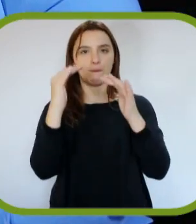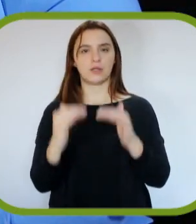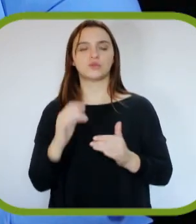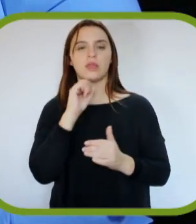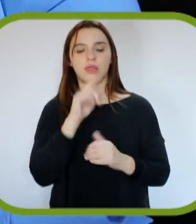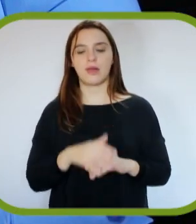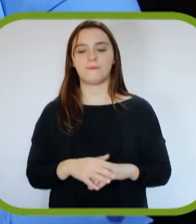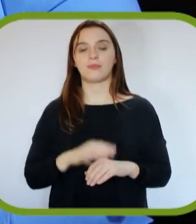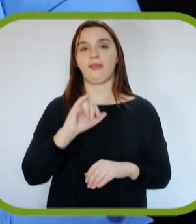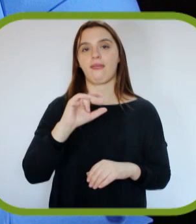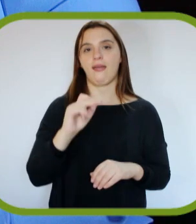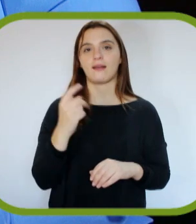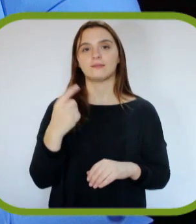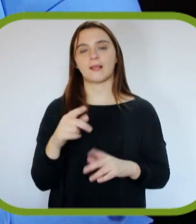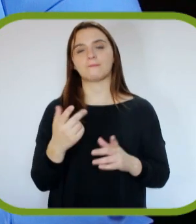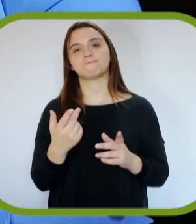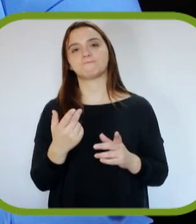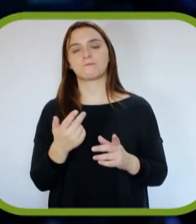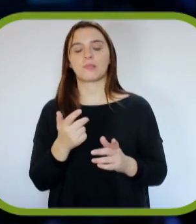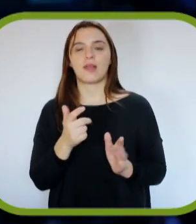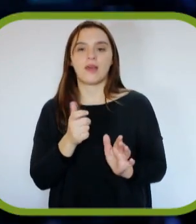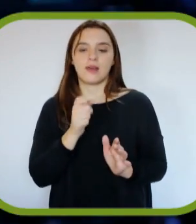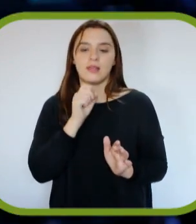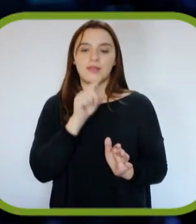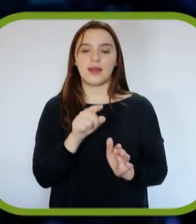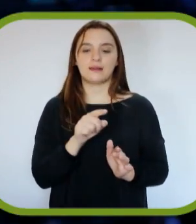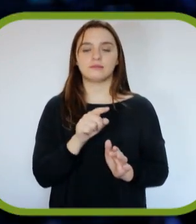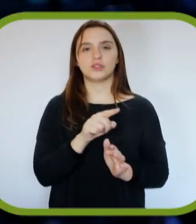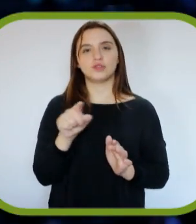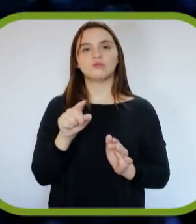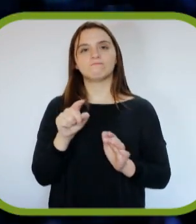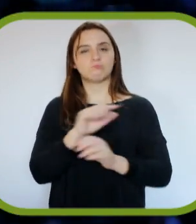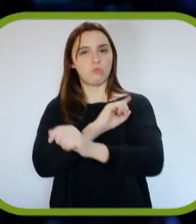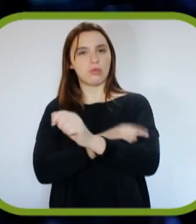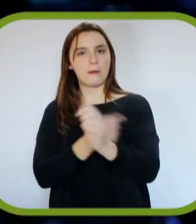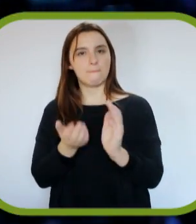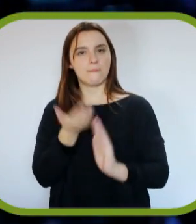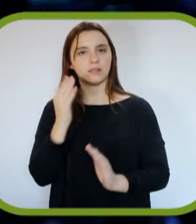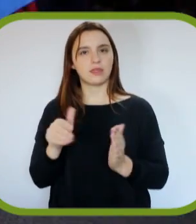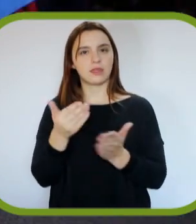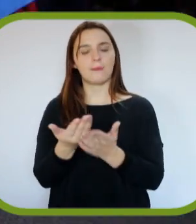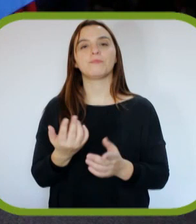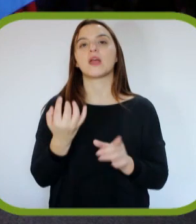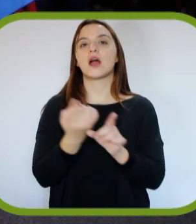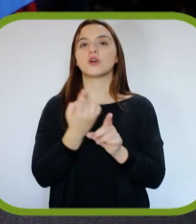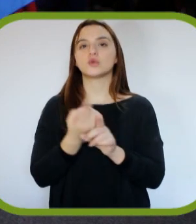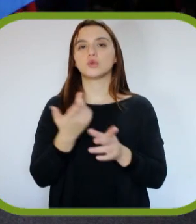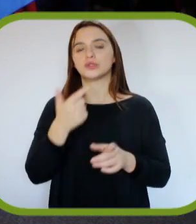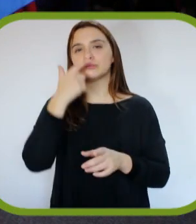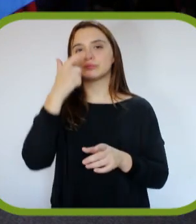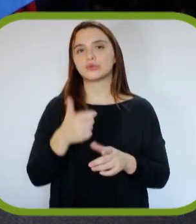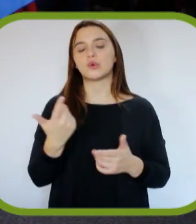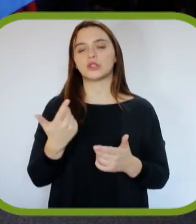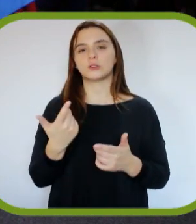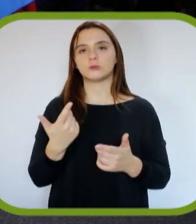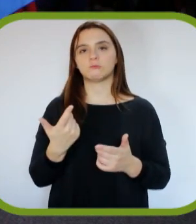emissions. Artificial intelligence has the promise of really making that all much more powerful. There are things that